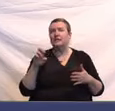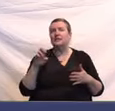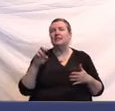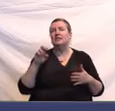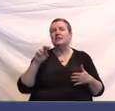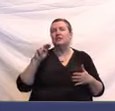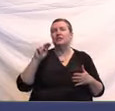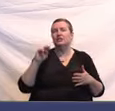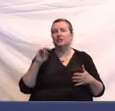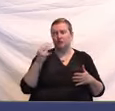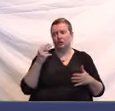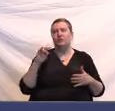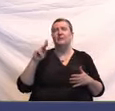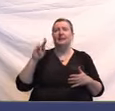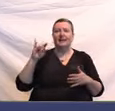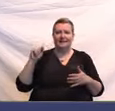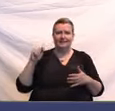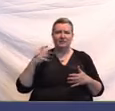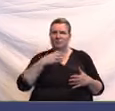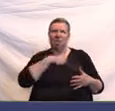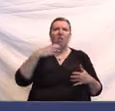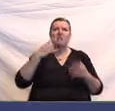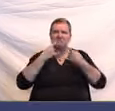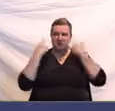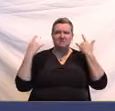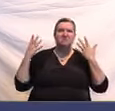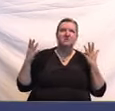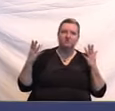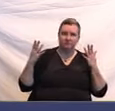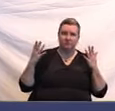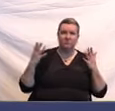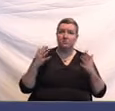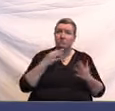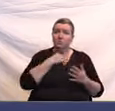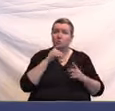What's your response to the appeal?